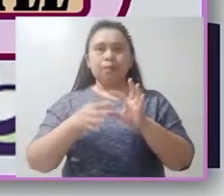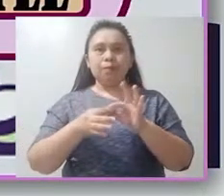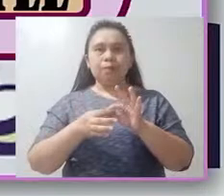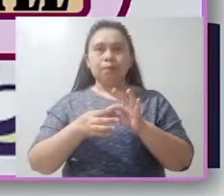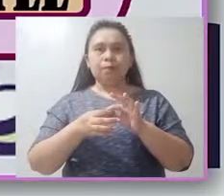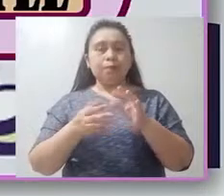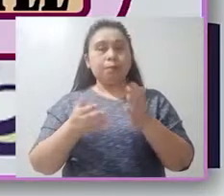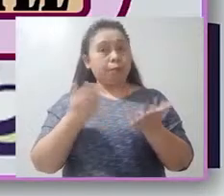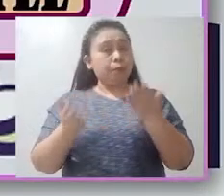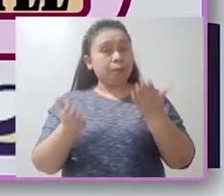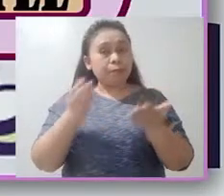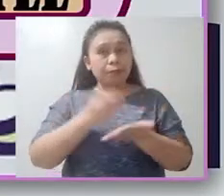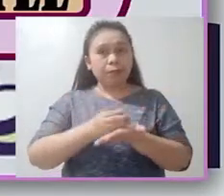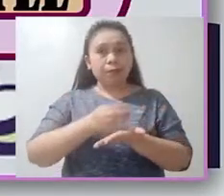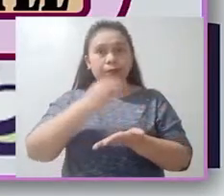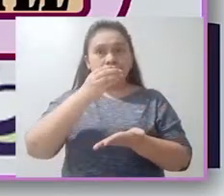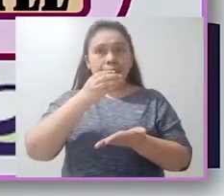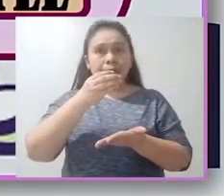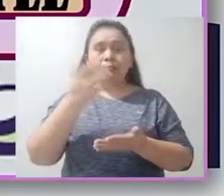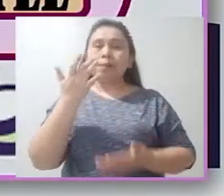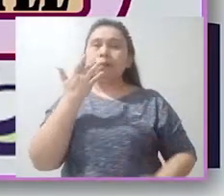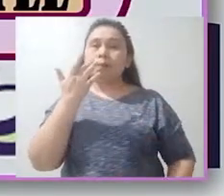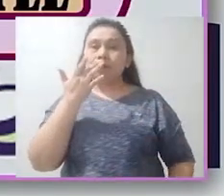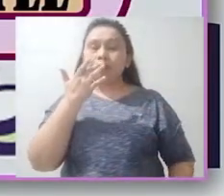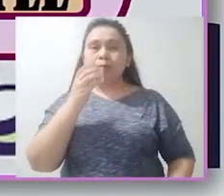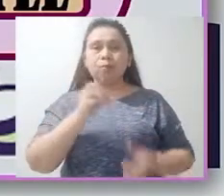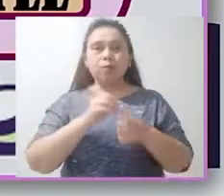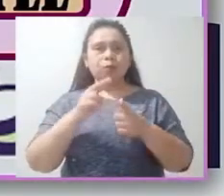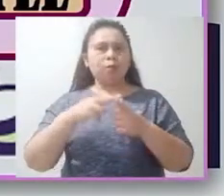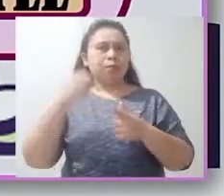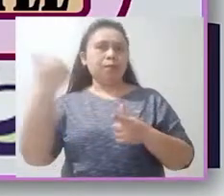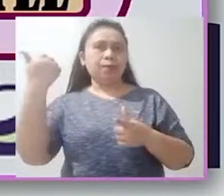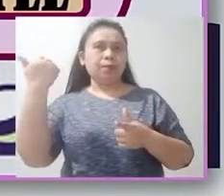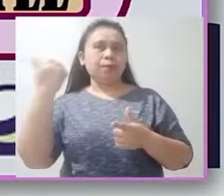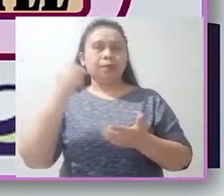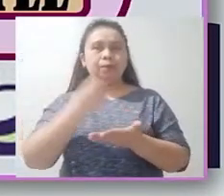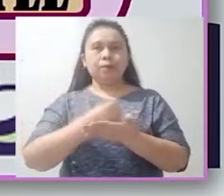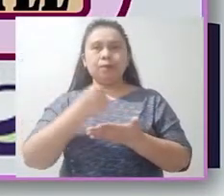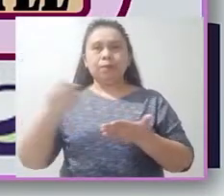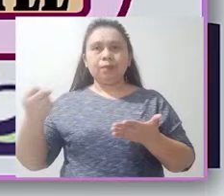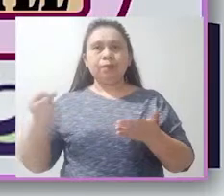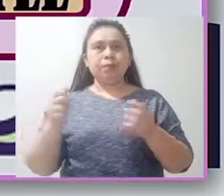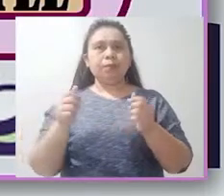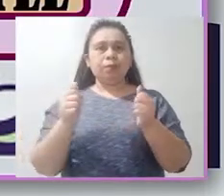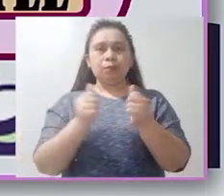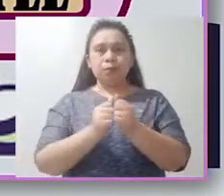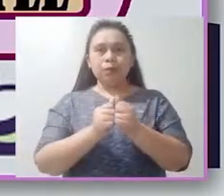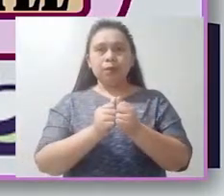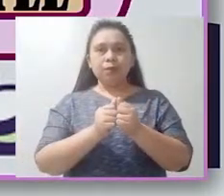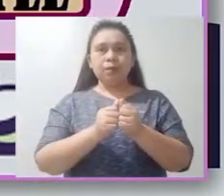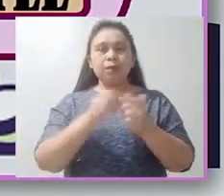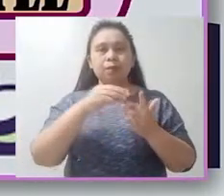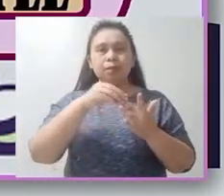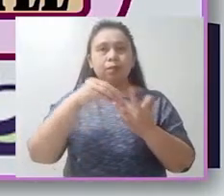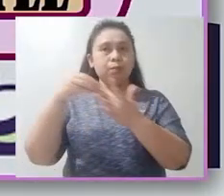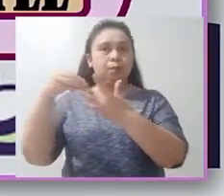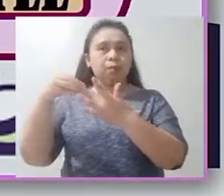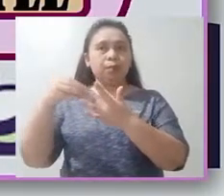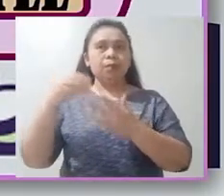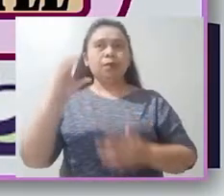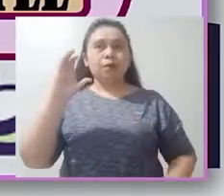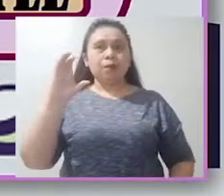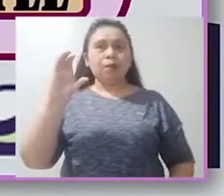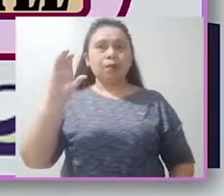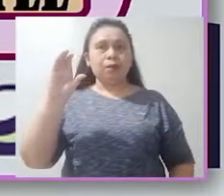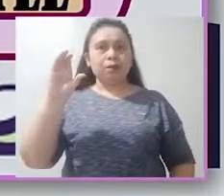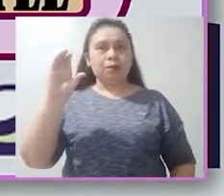plastic, borosilicate, or related substances and topped by special cups